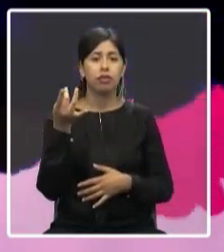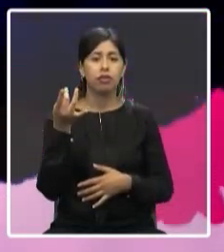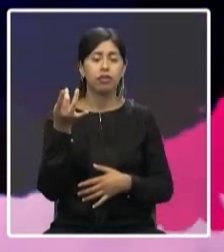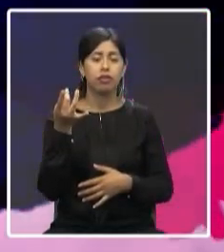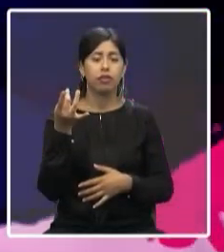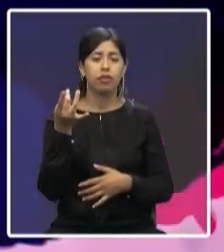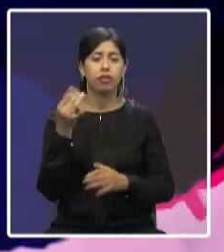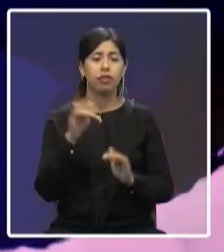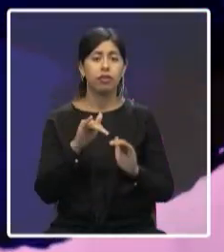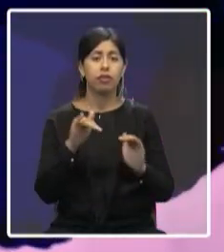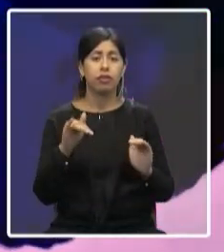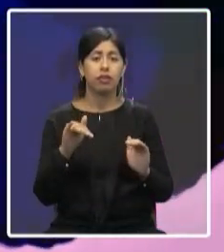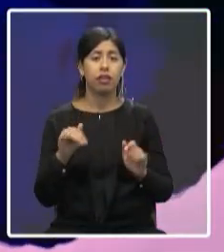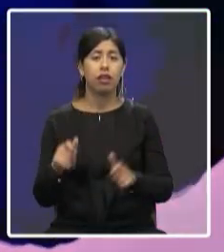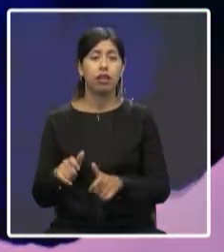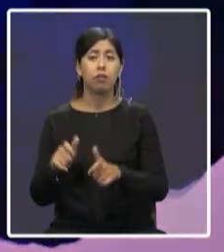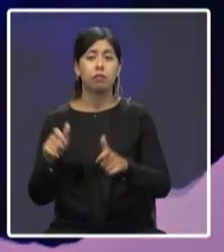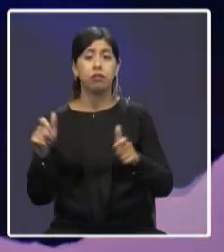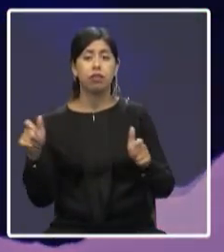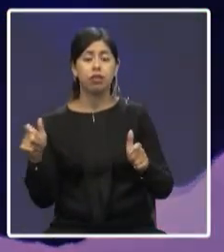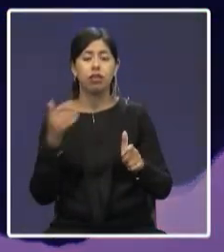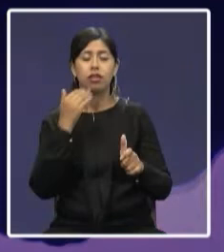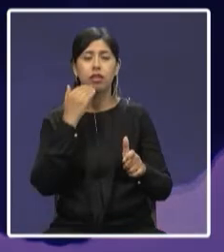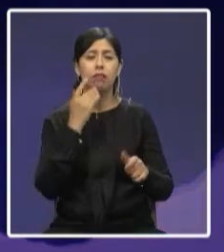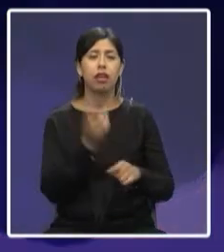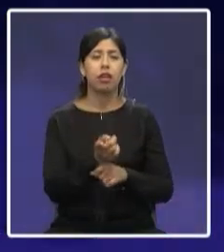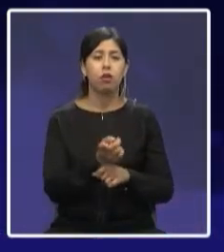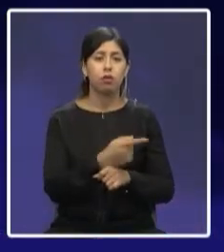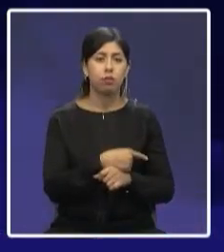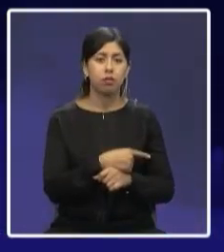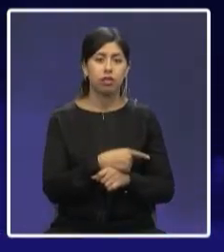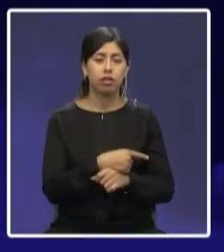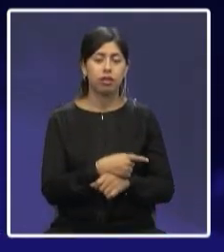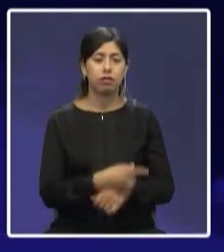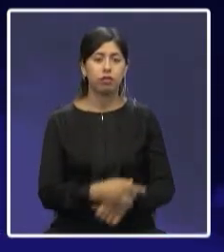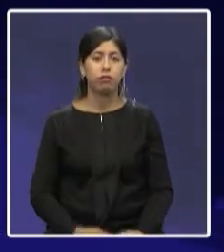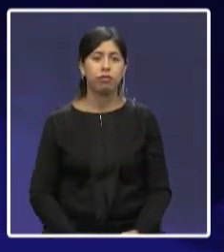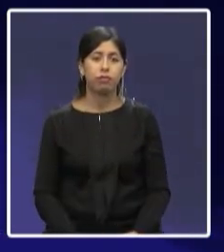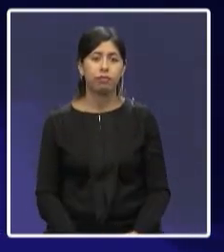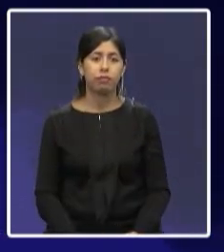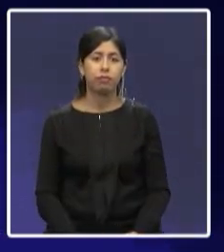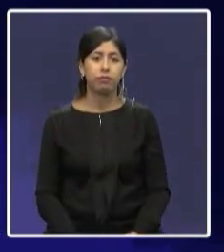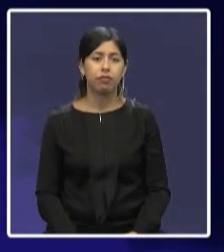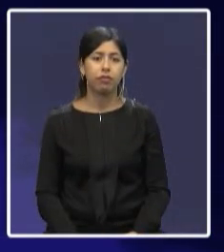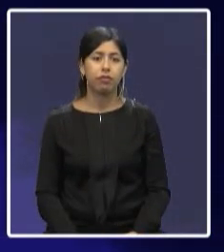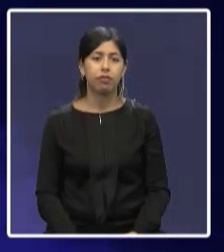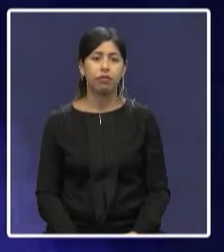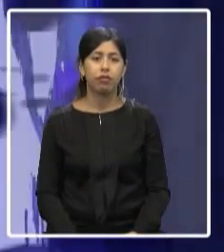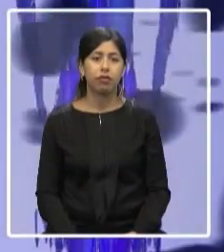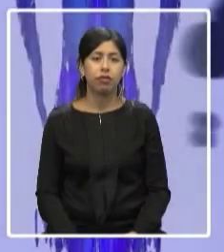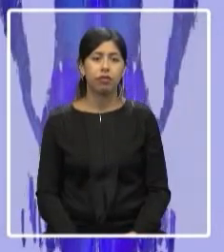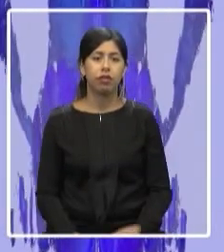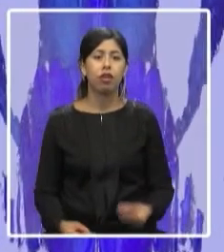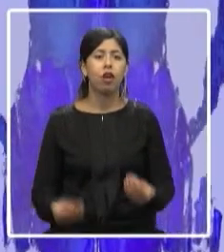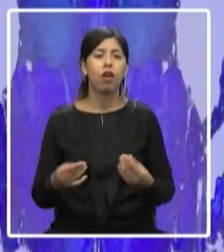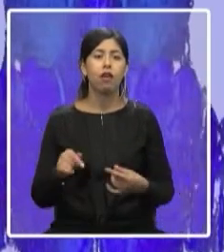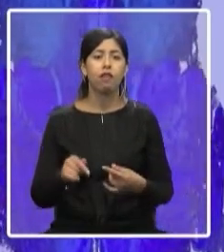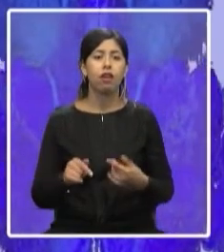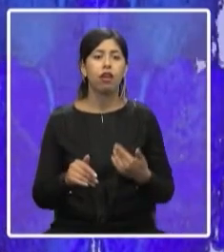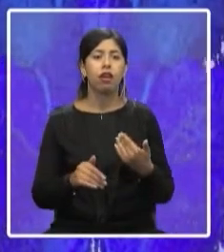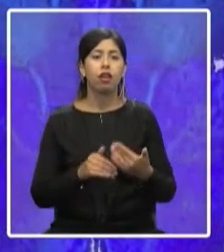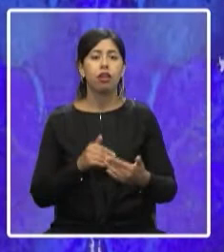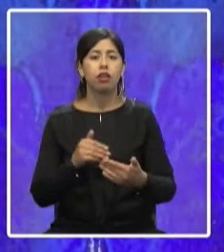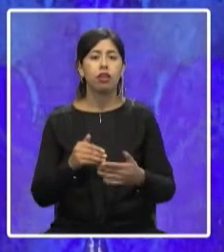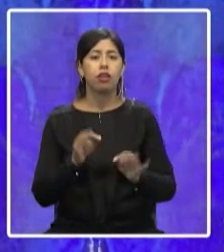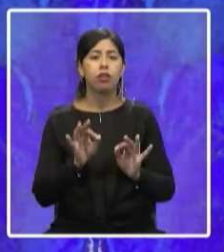value to worker tasks, fostering specialization, increasing the value of what people do. Automation means substituting worker